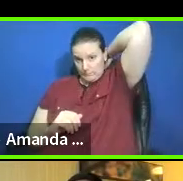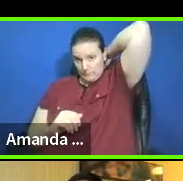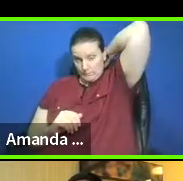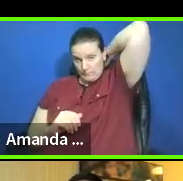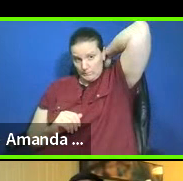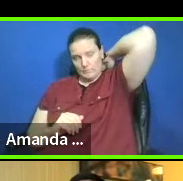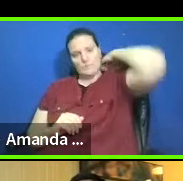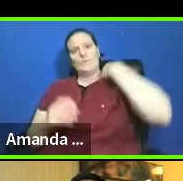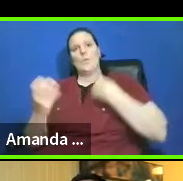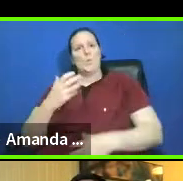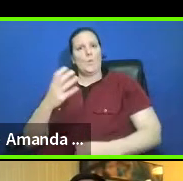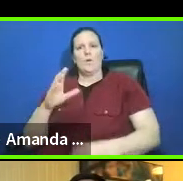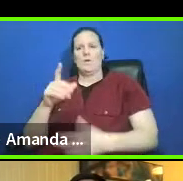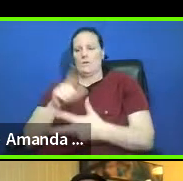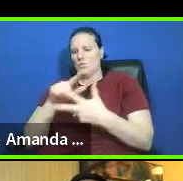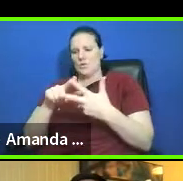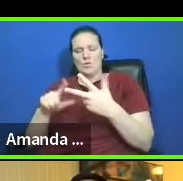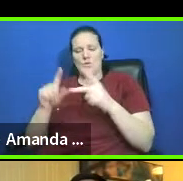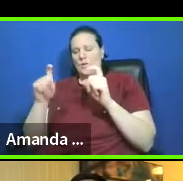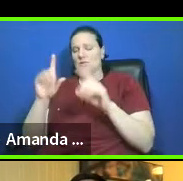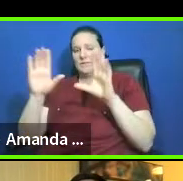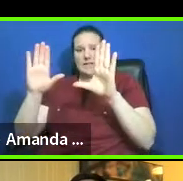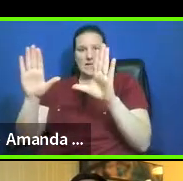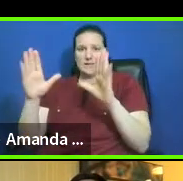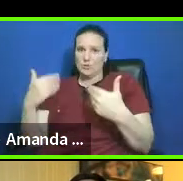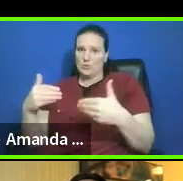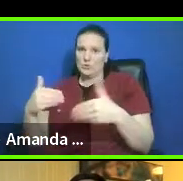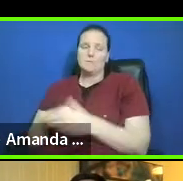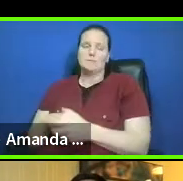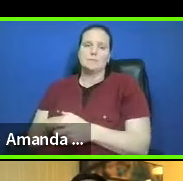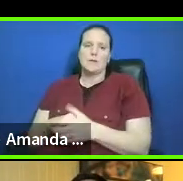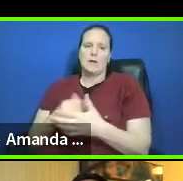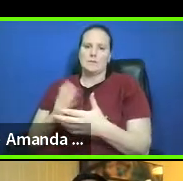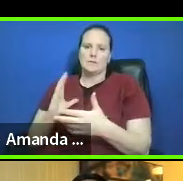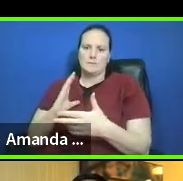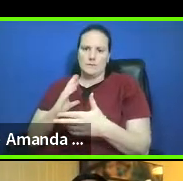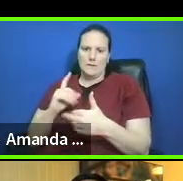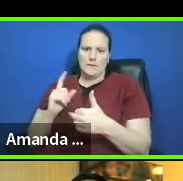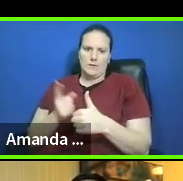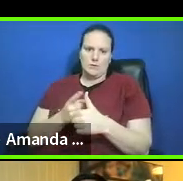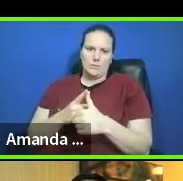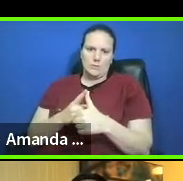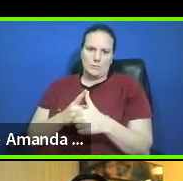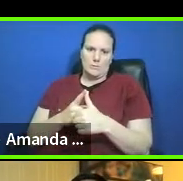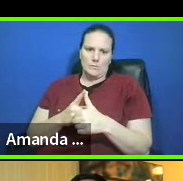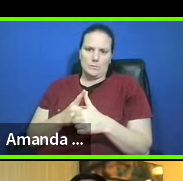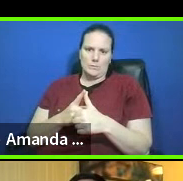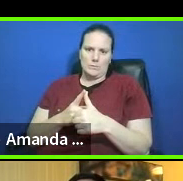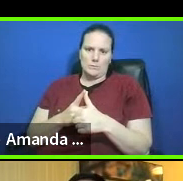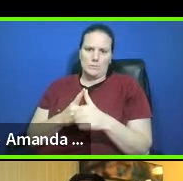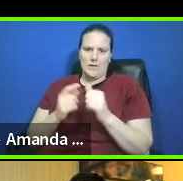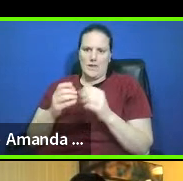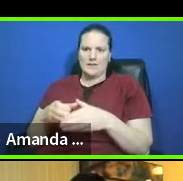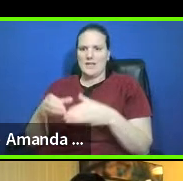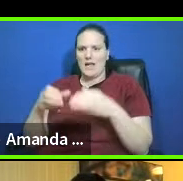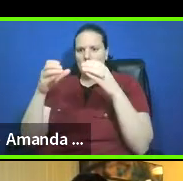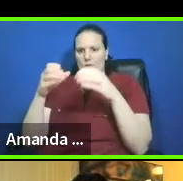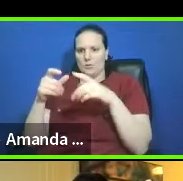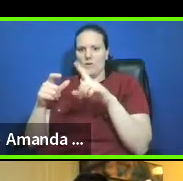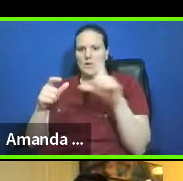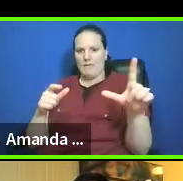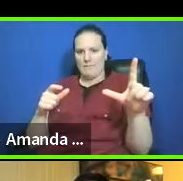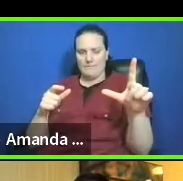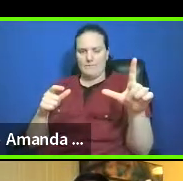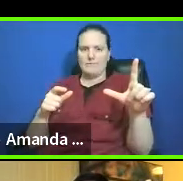wow, fantastic questions, Martha. I'll take them in order. So the towers for the lift and